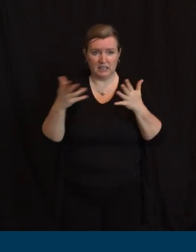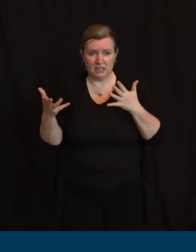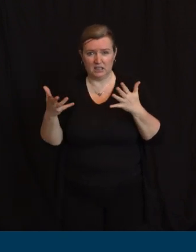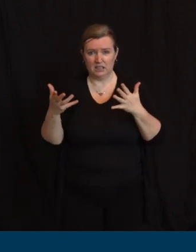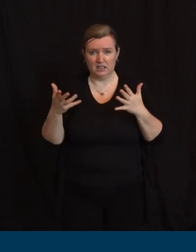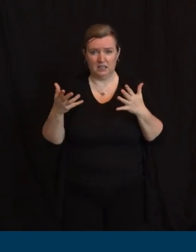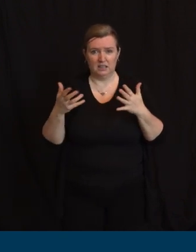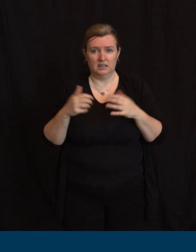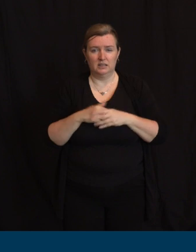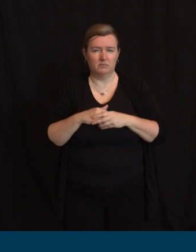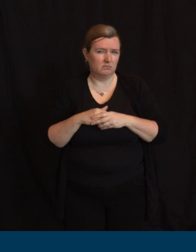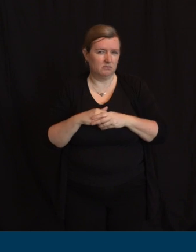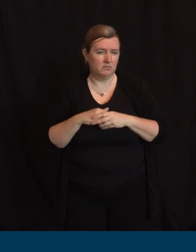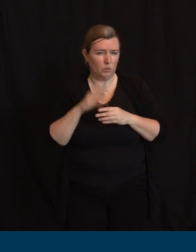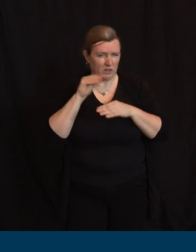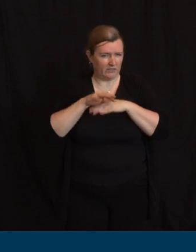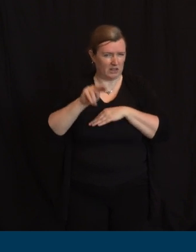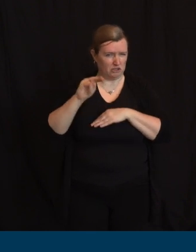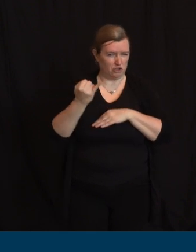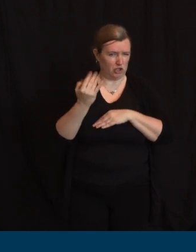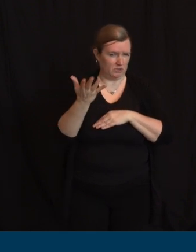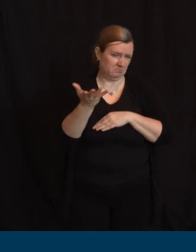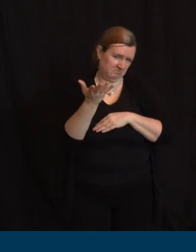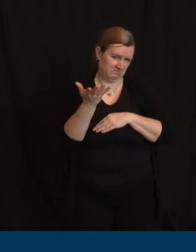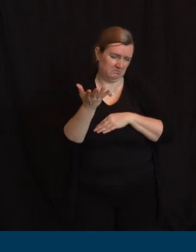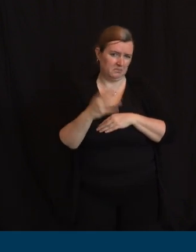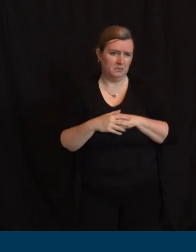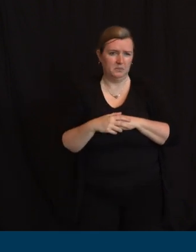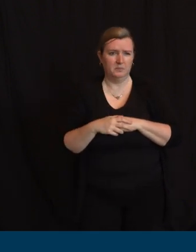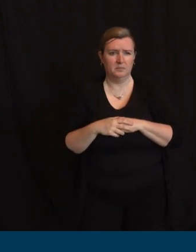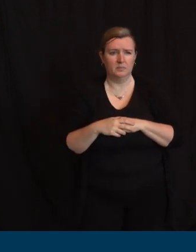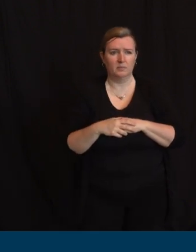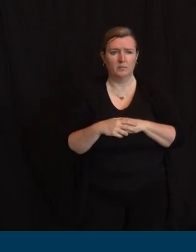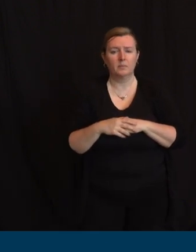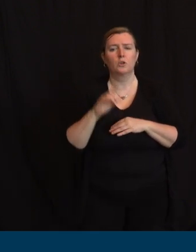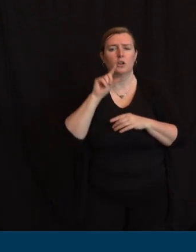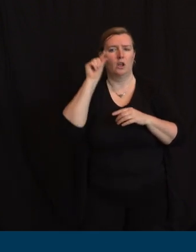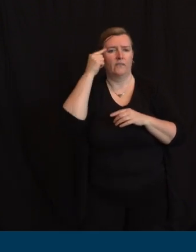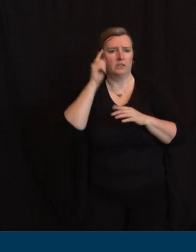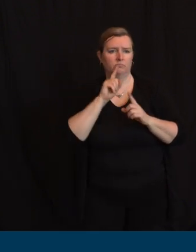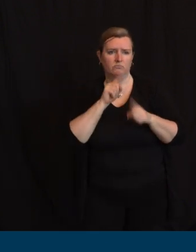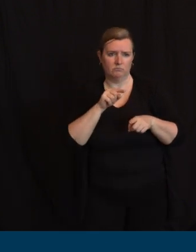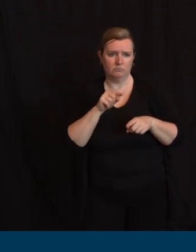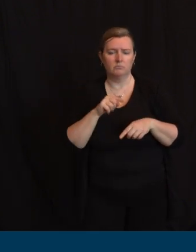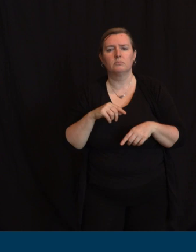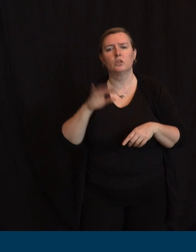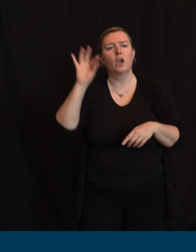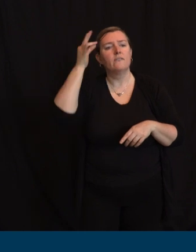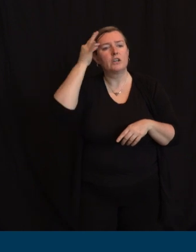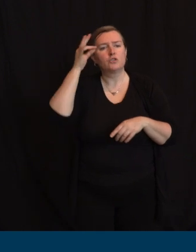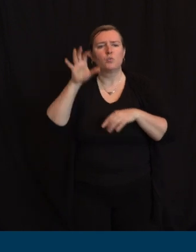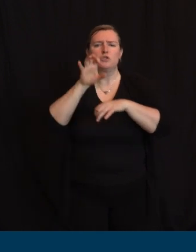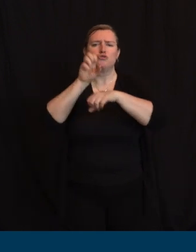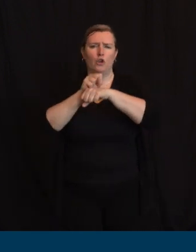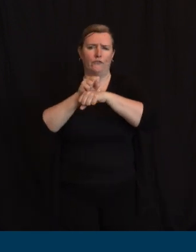Yeah, the Federal Reserve, on the first set of questions, at least, the Federal Reserve stated, I believe